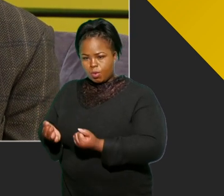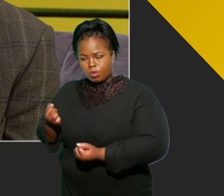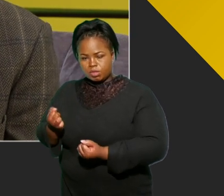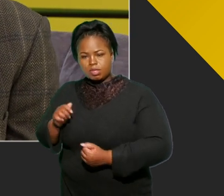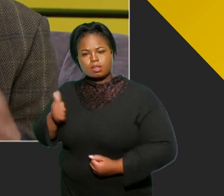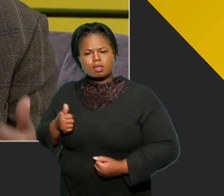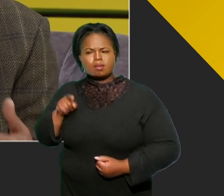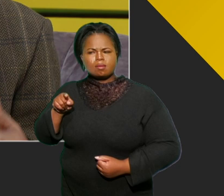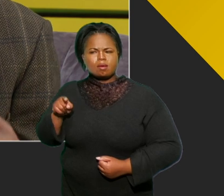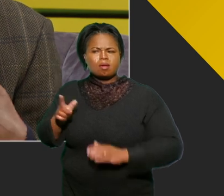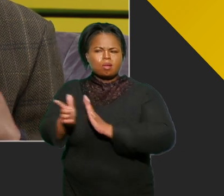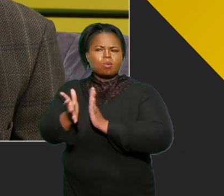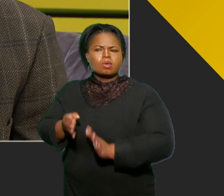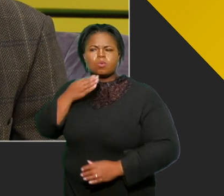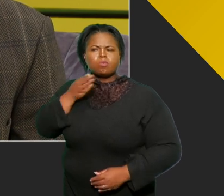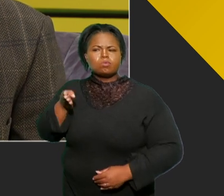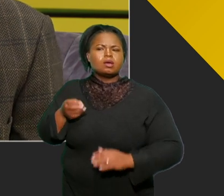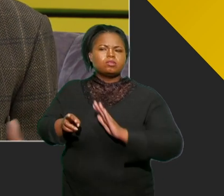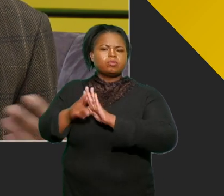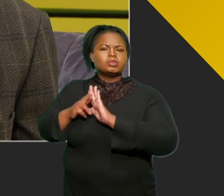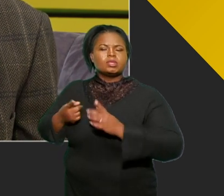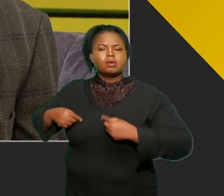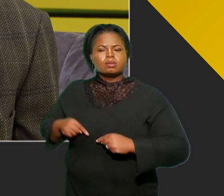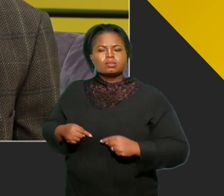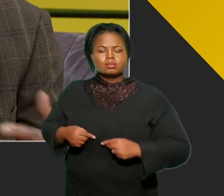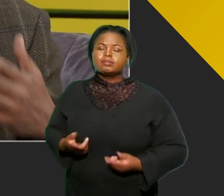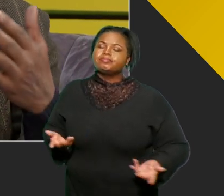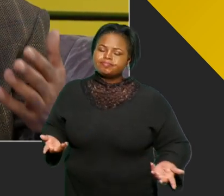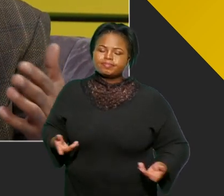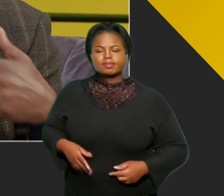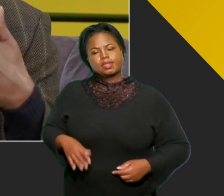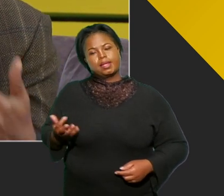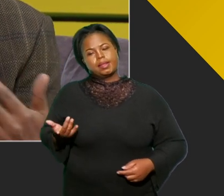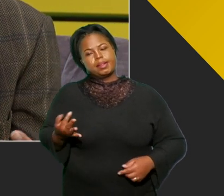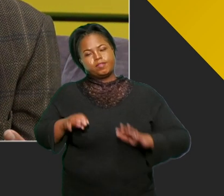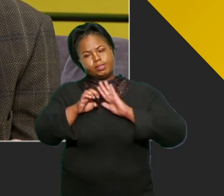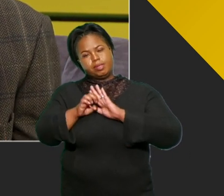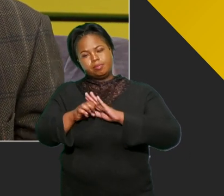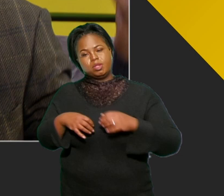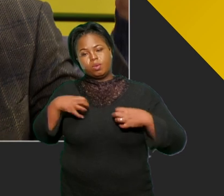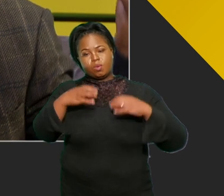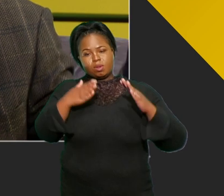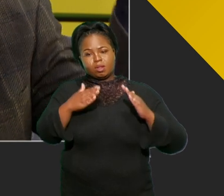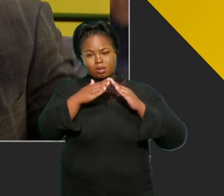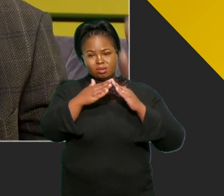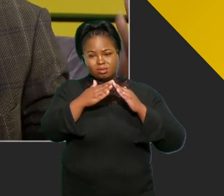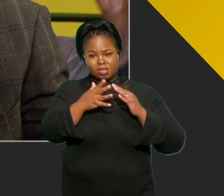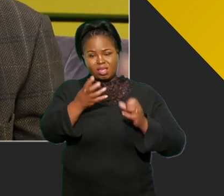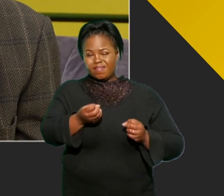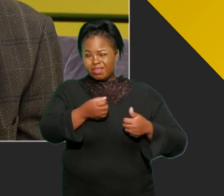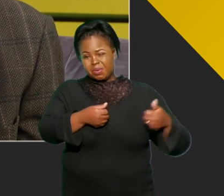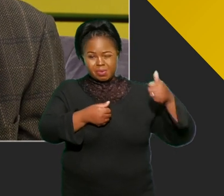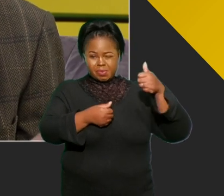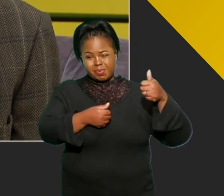find the lawyer that represents us. Yeah. For instance, I'm a landlord. Aqasha heavy